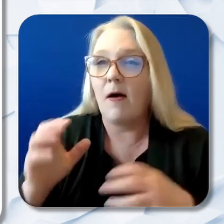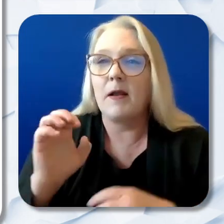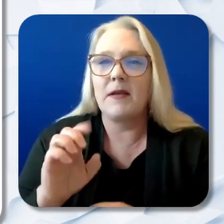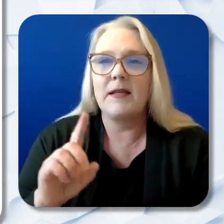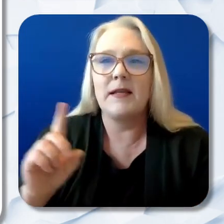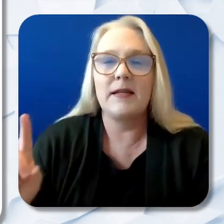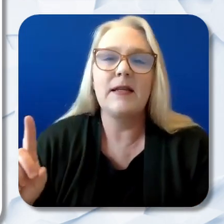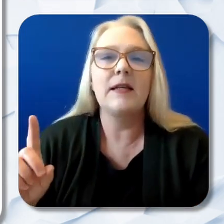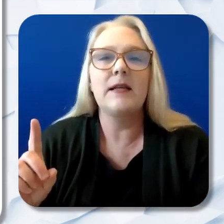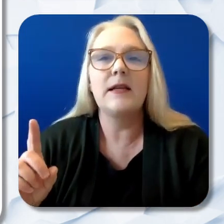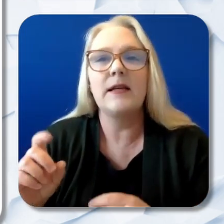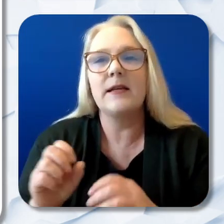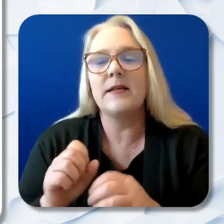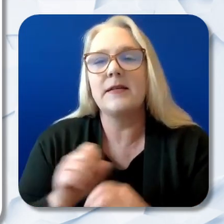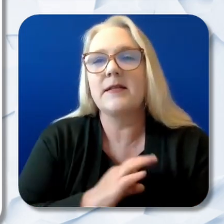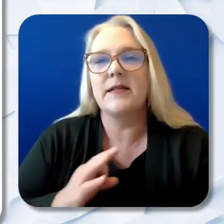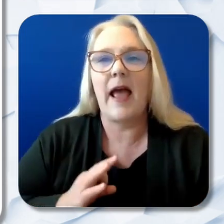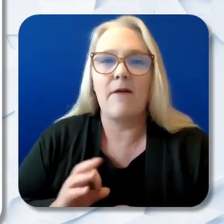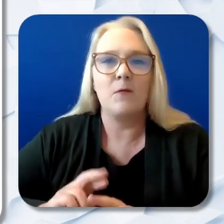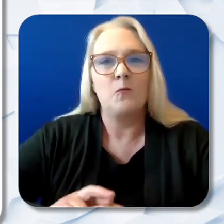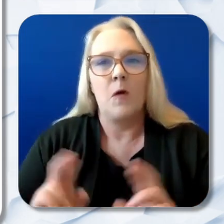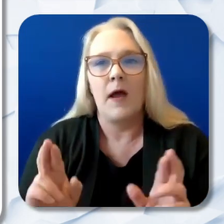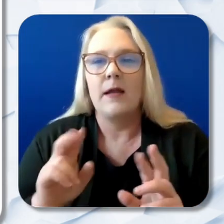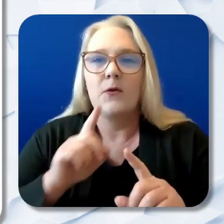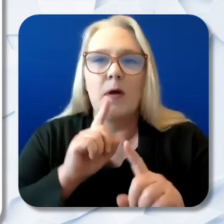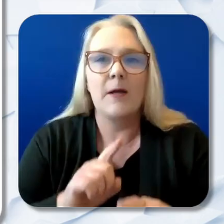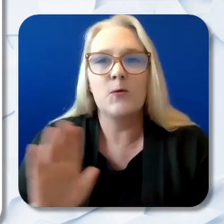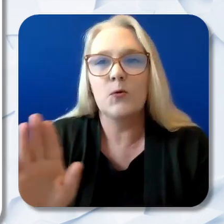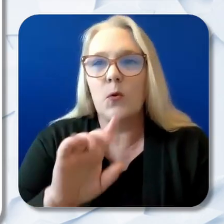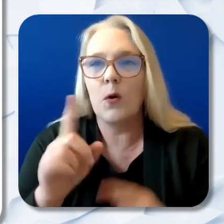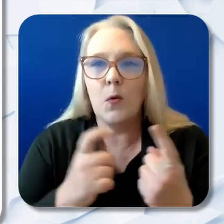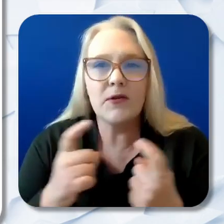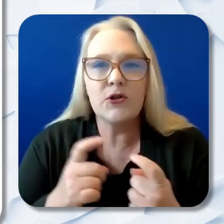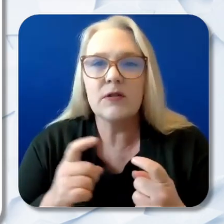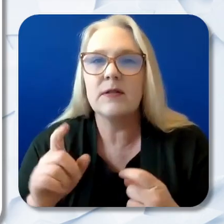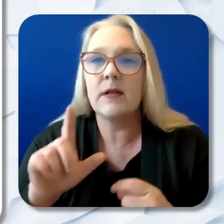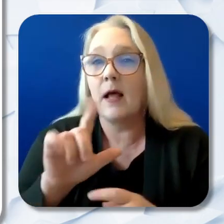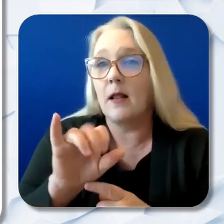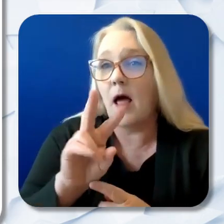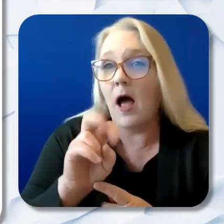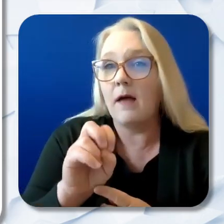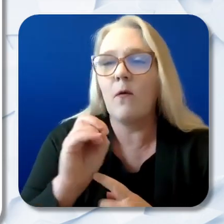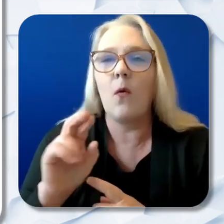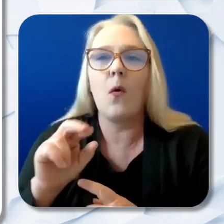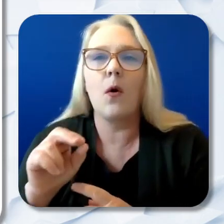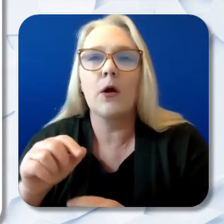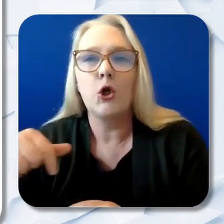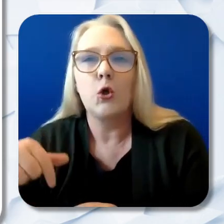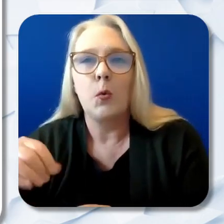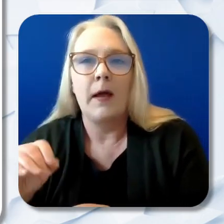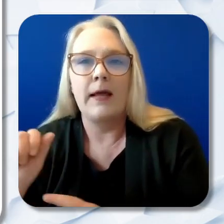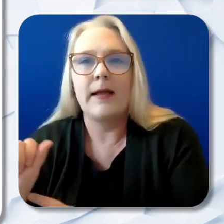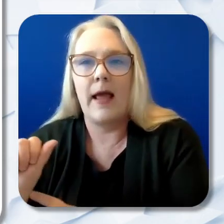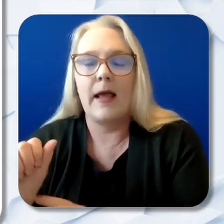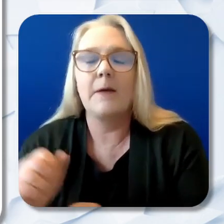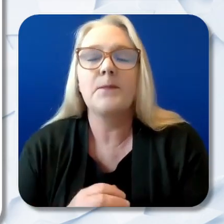EED staff behind the scenes at the ready to either answer your questions live or in the Q&A feature. But